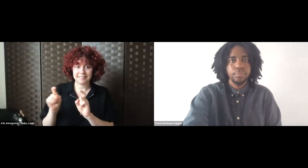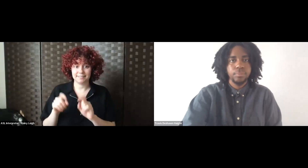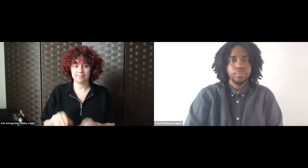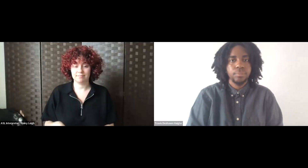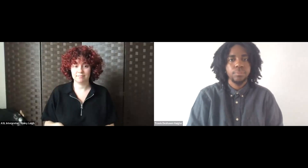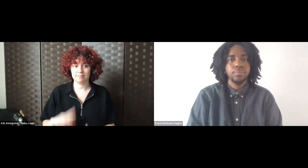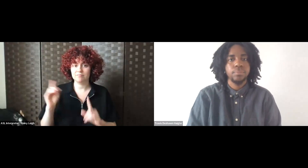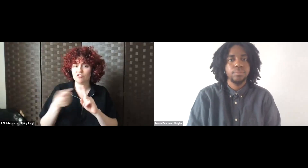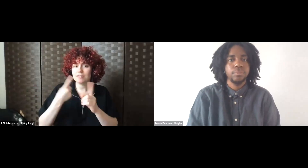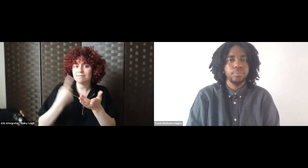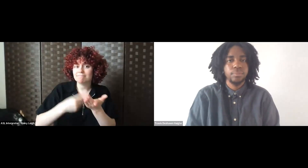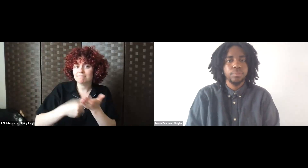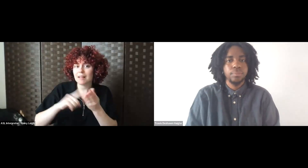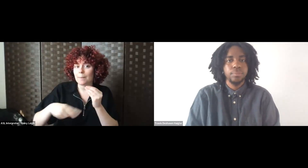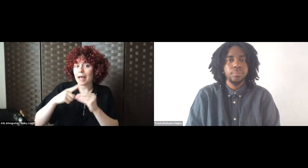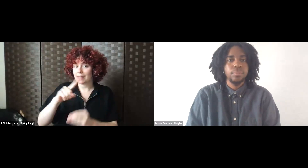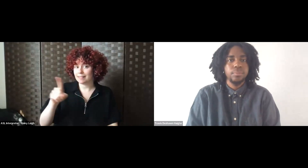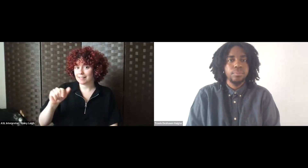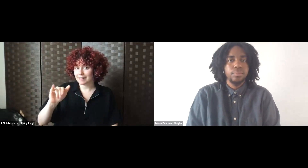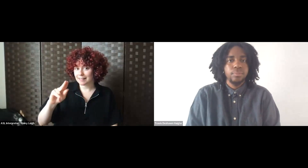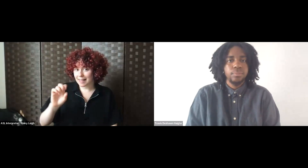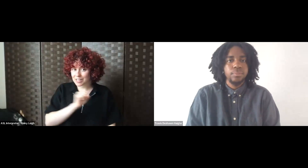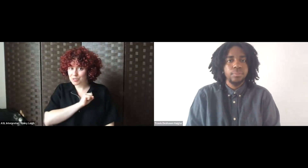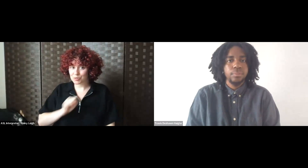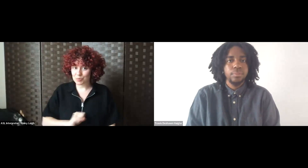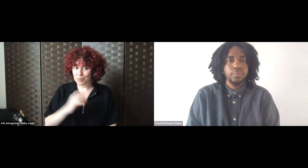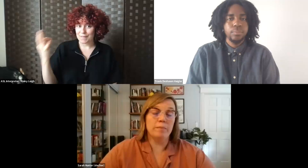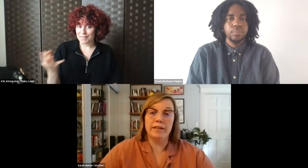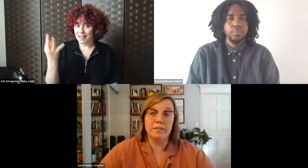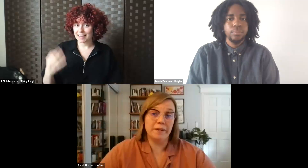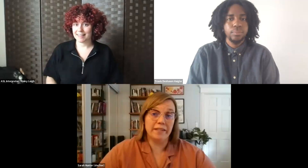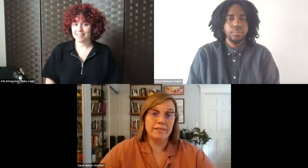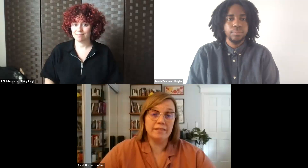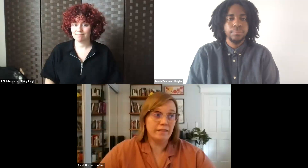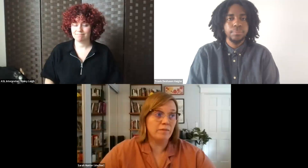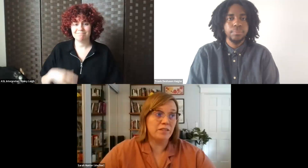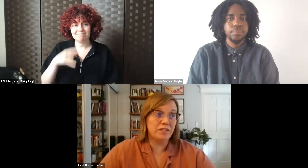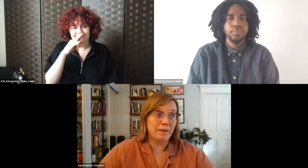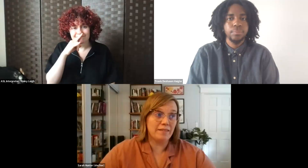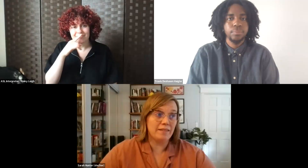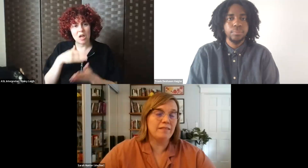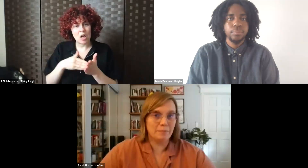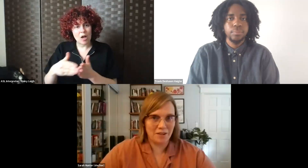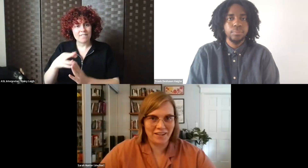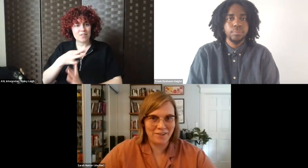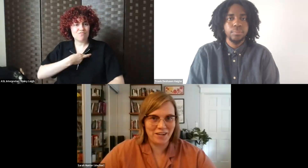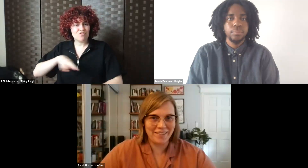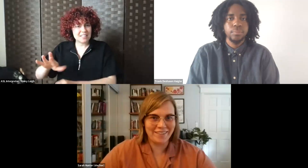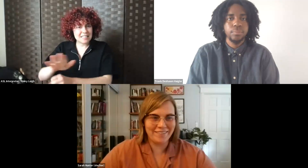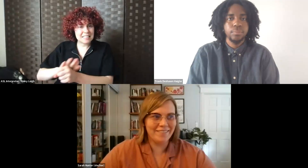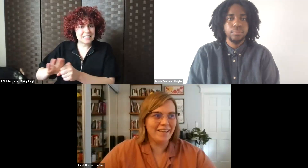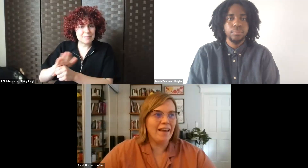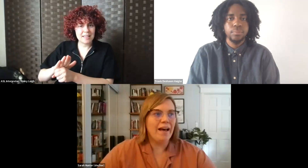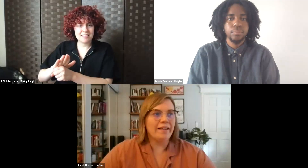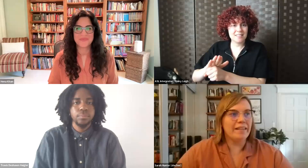about ZAIN'S Super Friday. Kids don't always get affirming experiences in religious spaces, especially